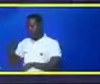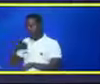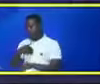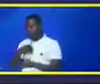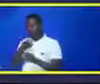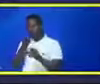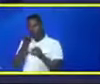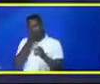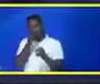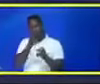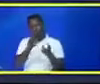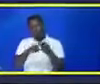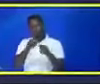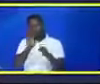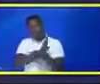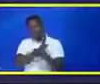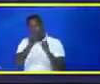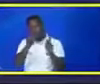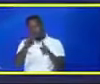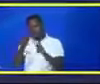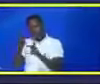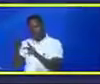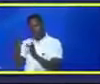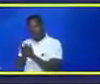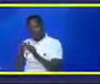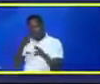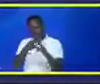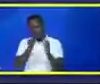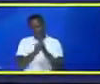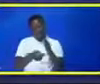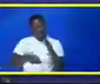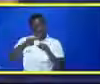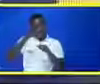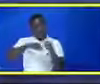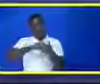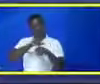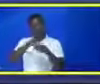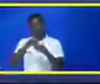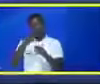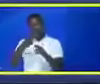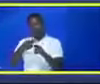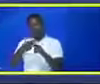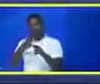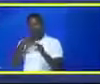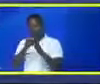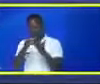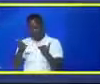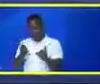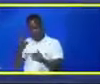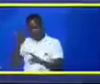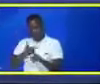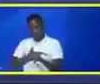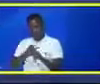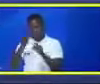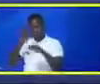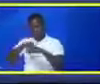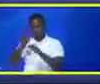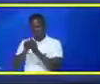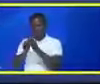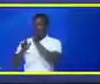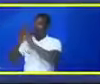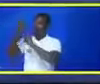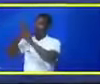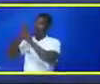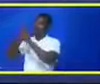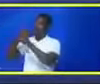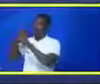business person here in the name that is above all names. Between now and the next 3 months, I call upon my God who is